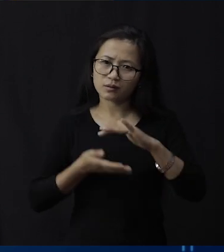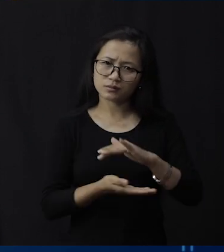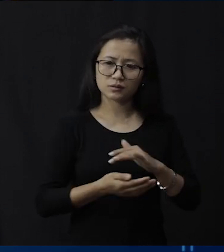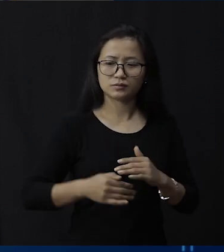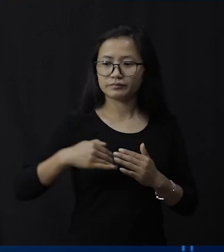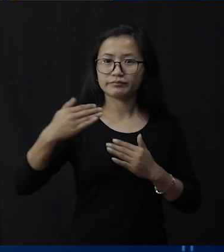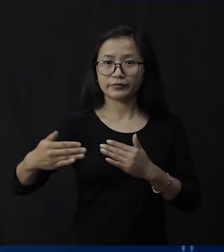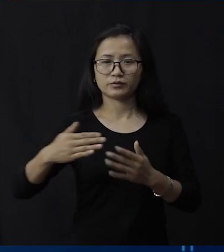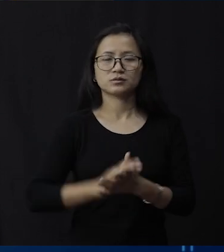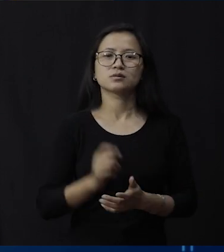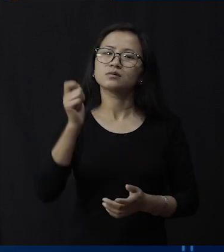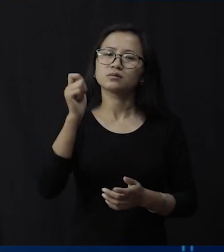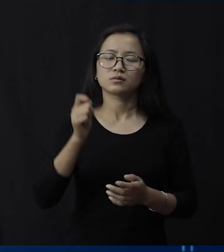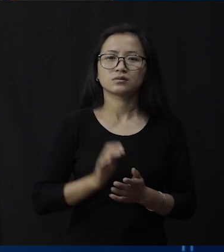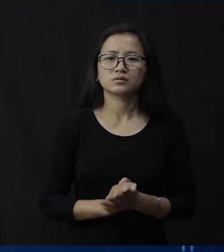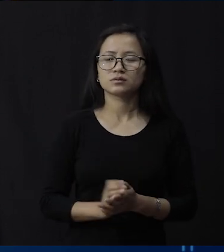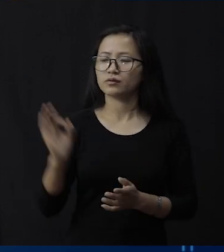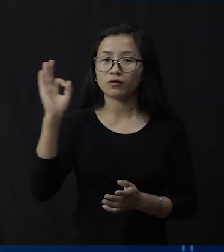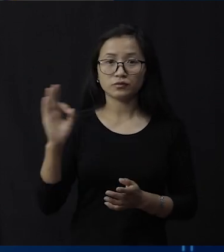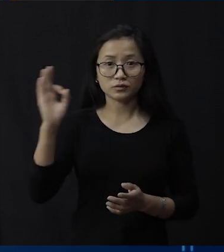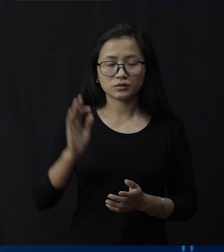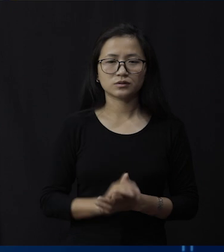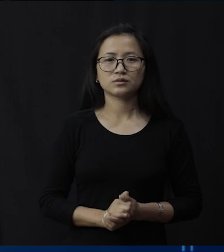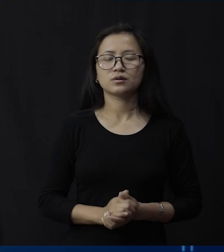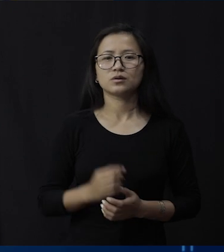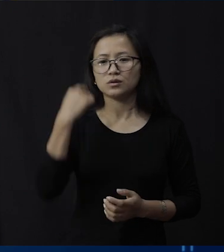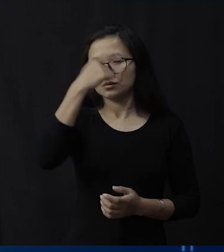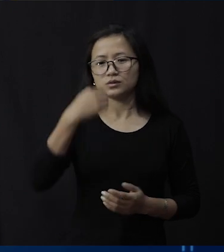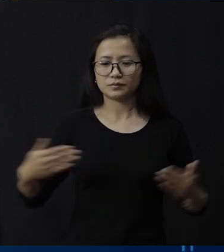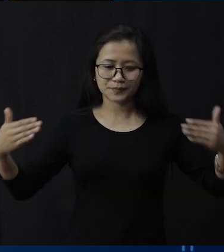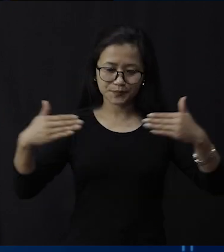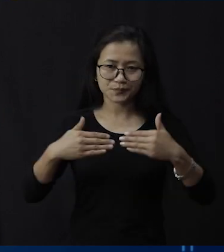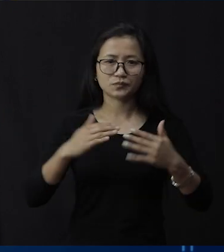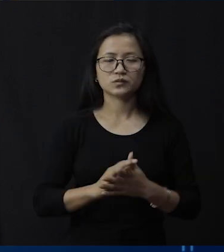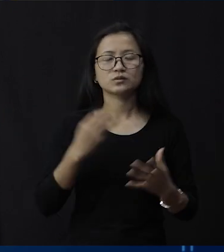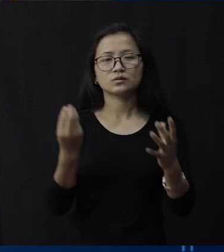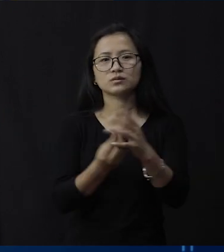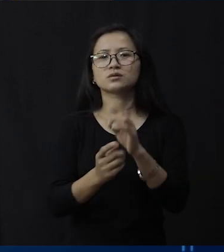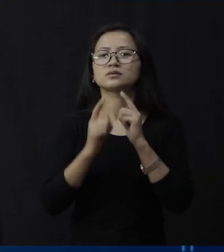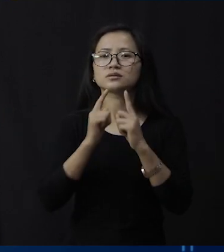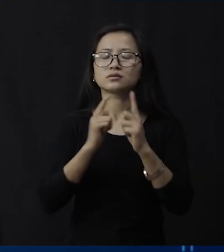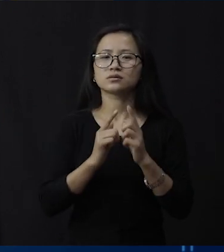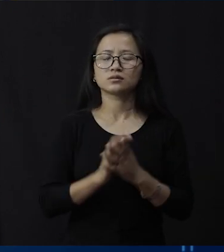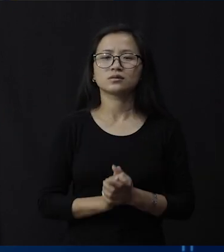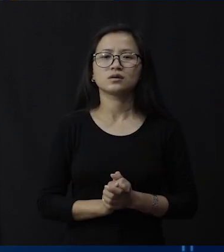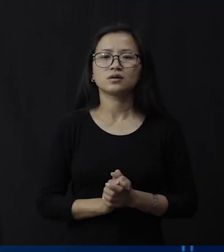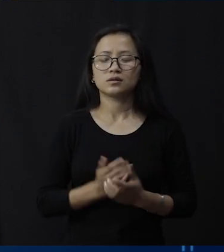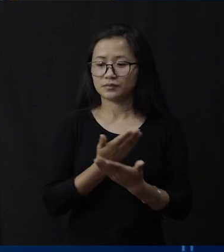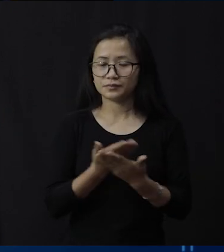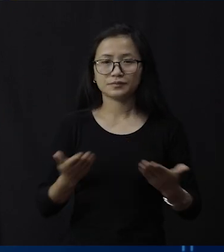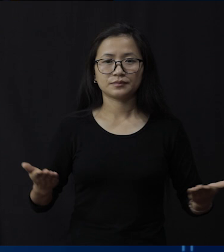him, all right? So he have certain officials whom he used to have a meeting together. They discuss among